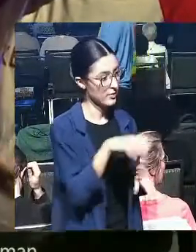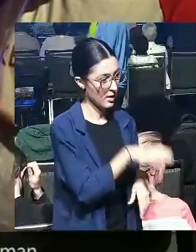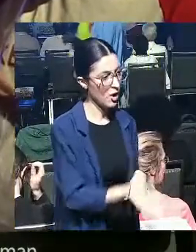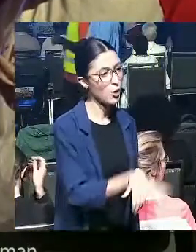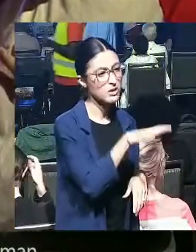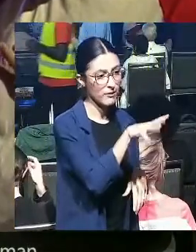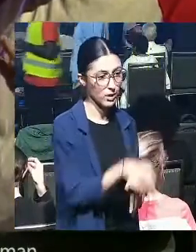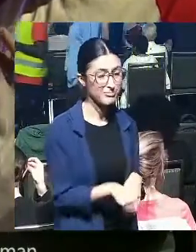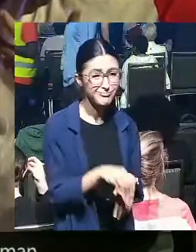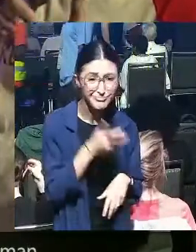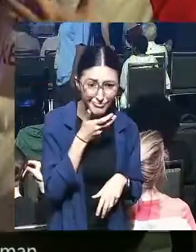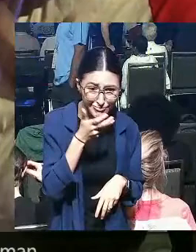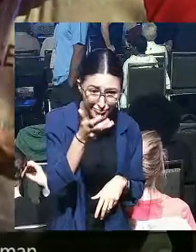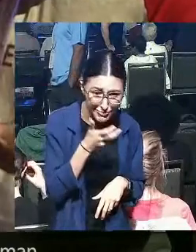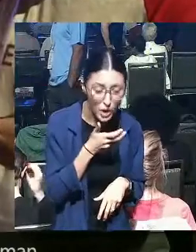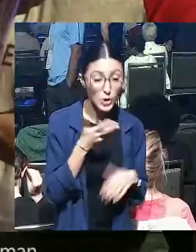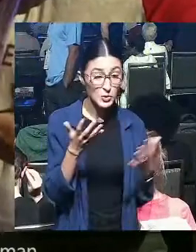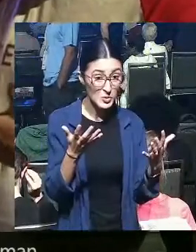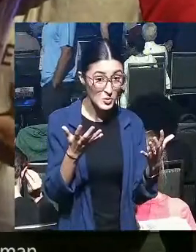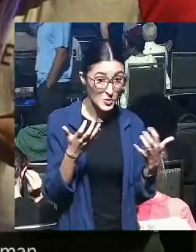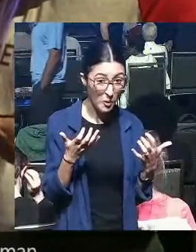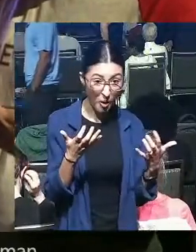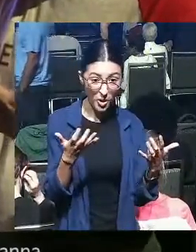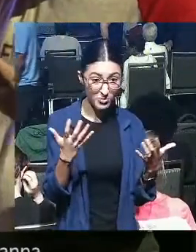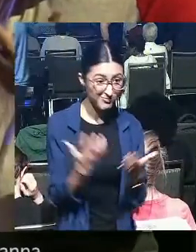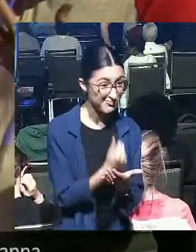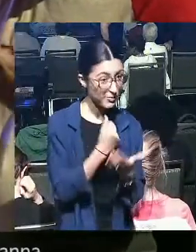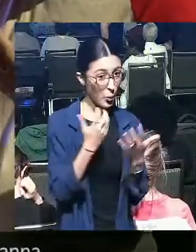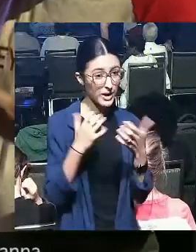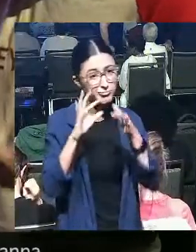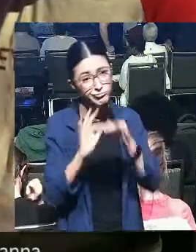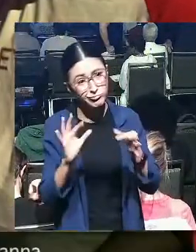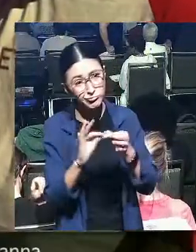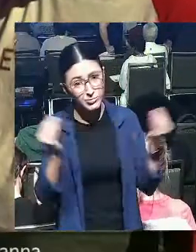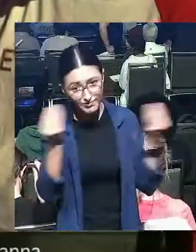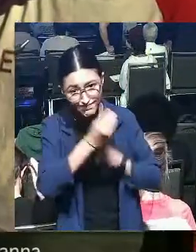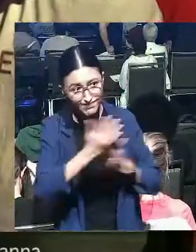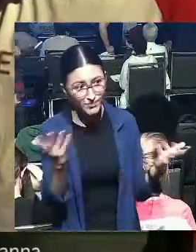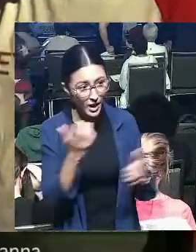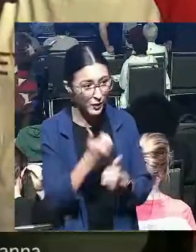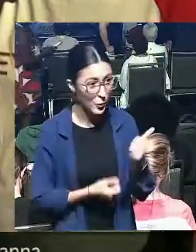there anything you guys want to say to everybody while we're here?